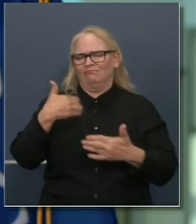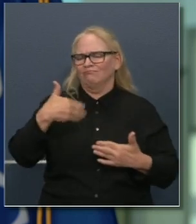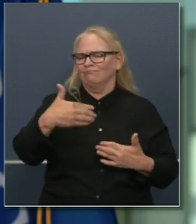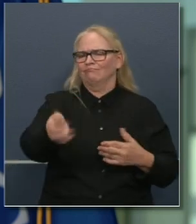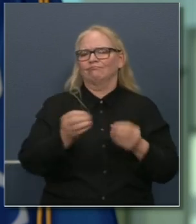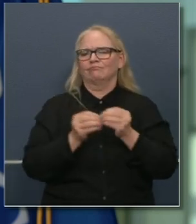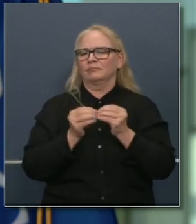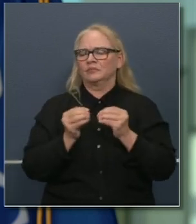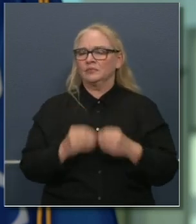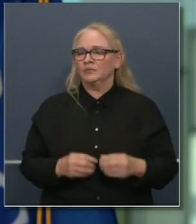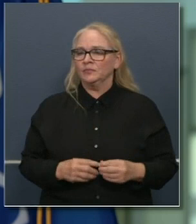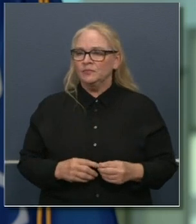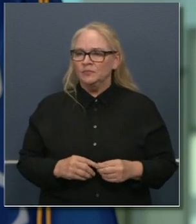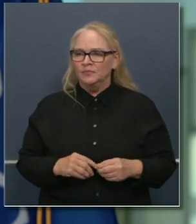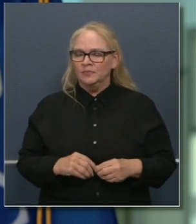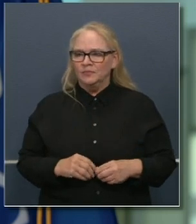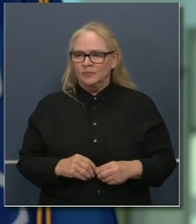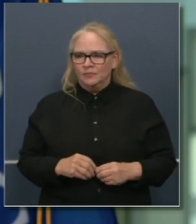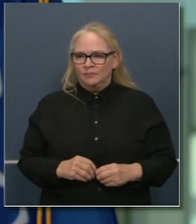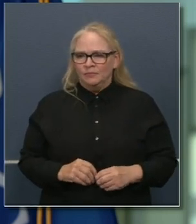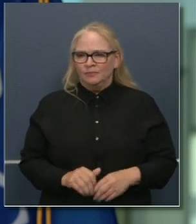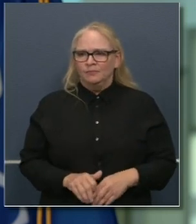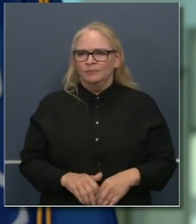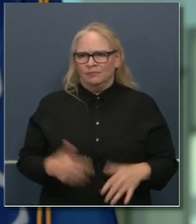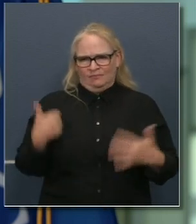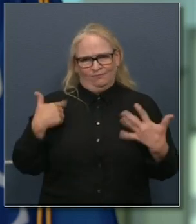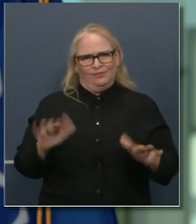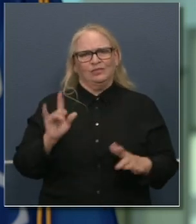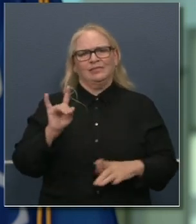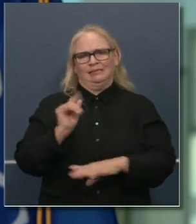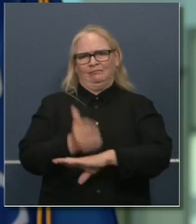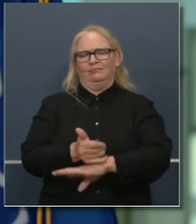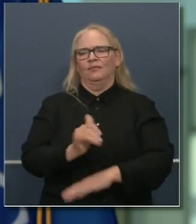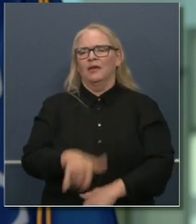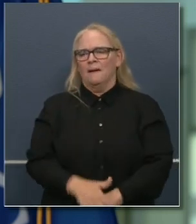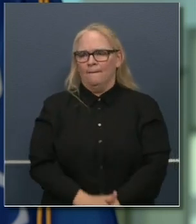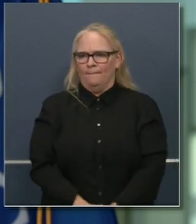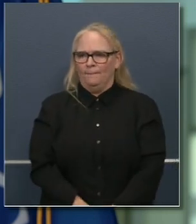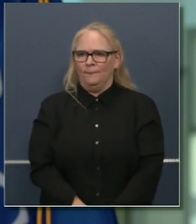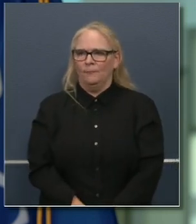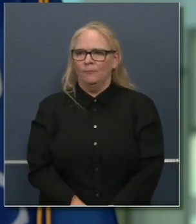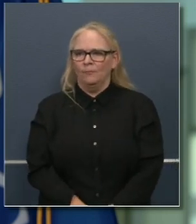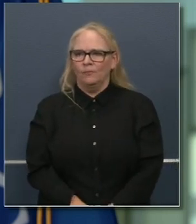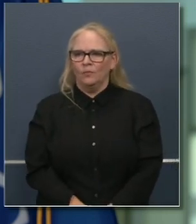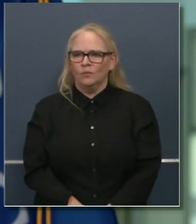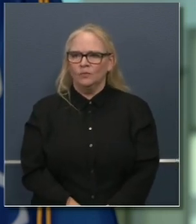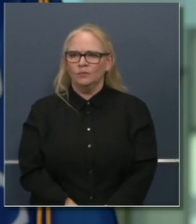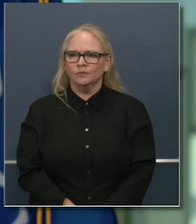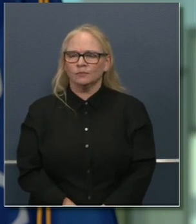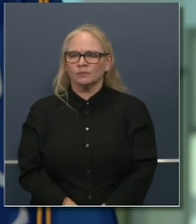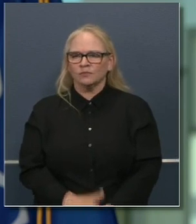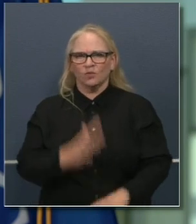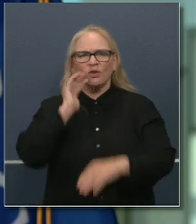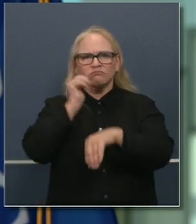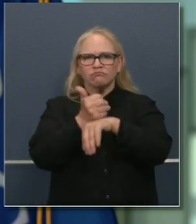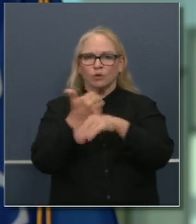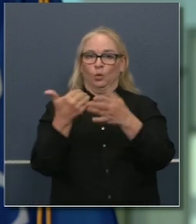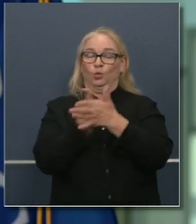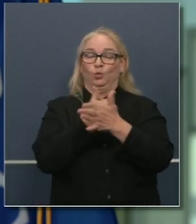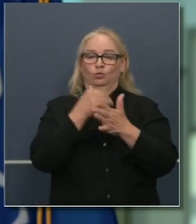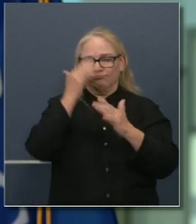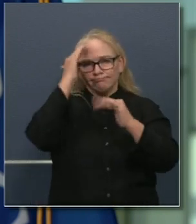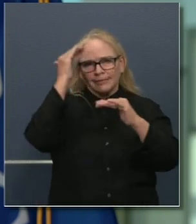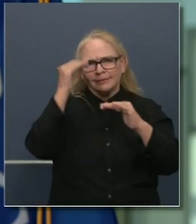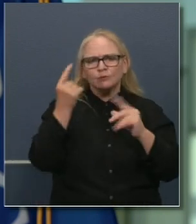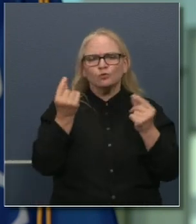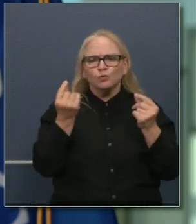force was to do just that. And today we've set forth expectation that our adults